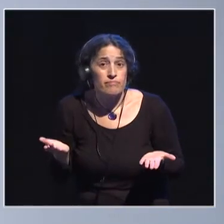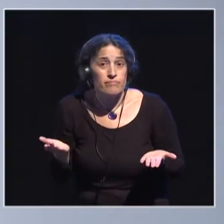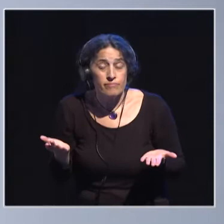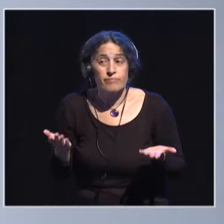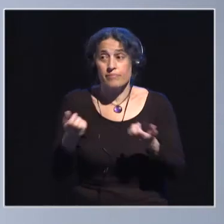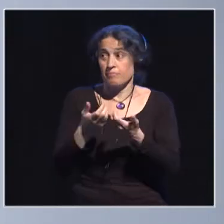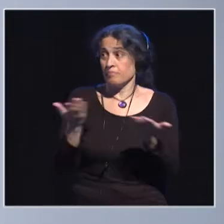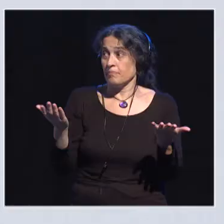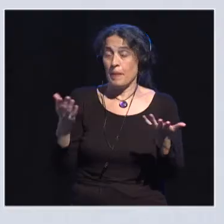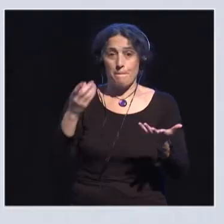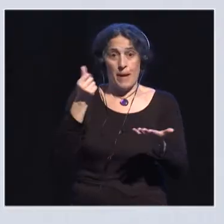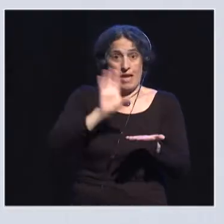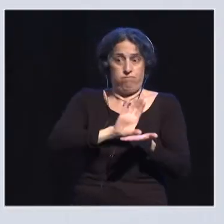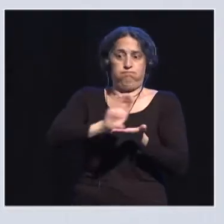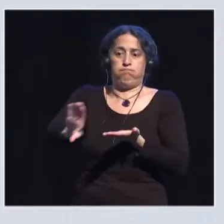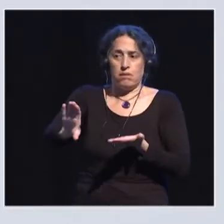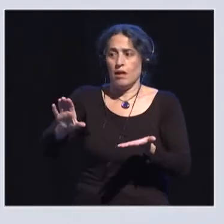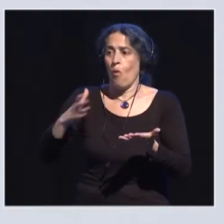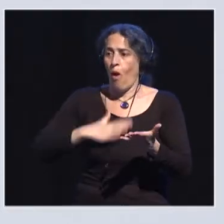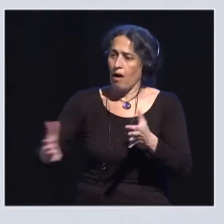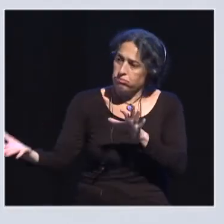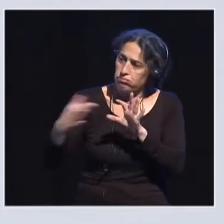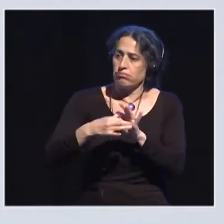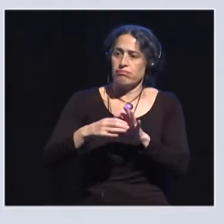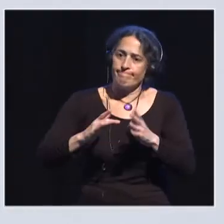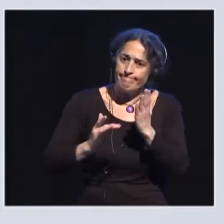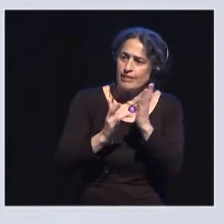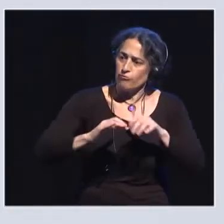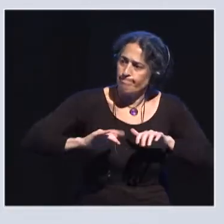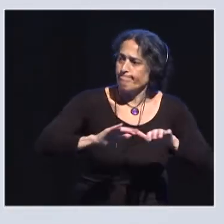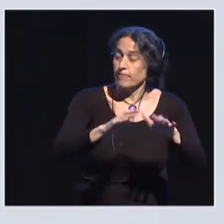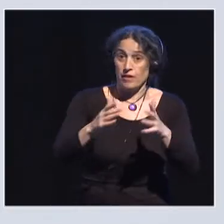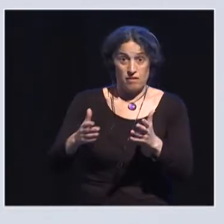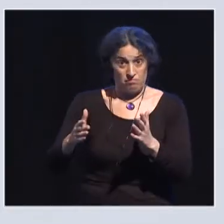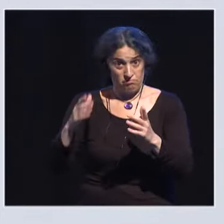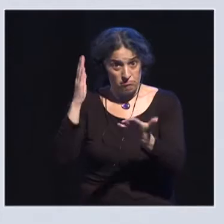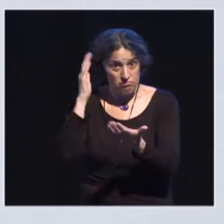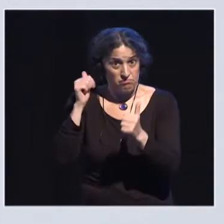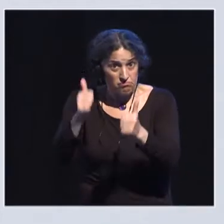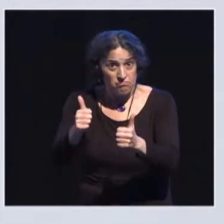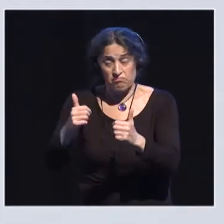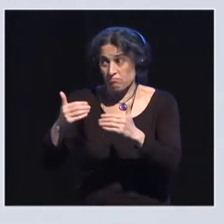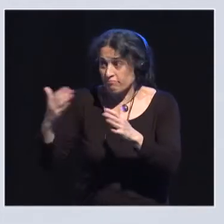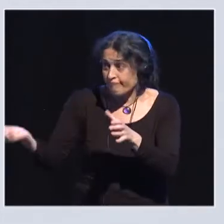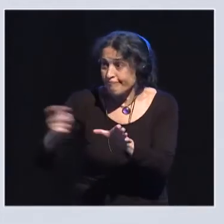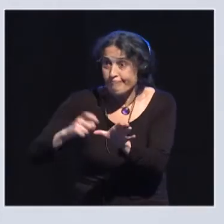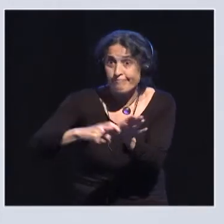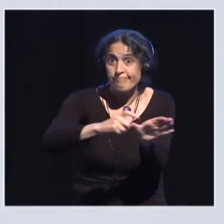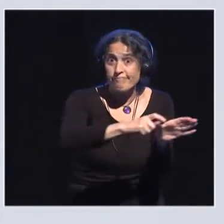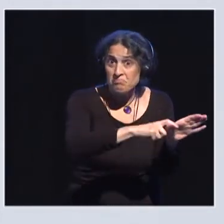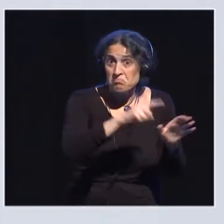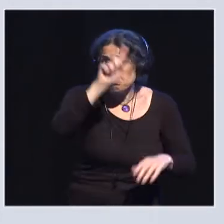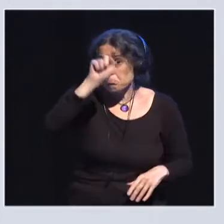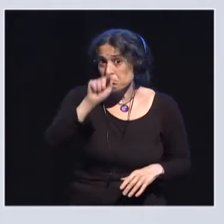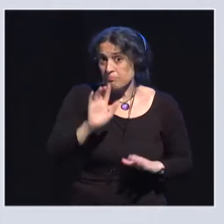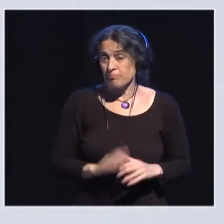unconnected? So presently, we have e-commerce growing rapidly, and I'll speak for my country, Nigeria.